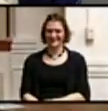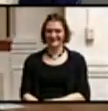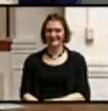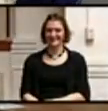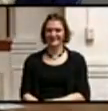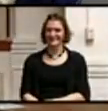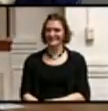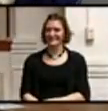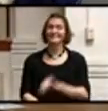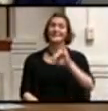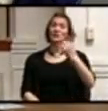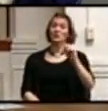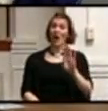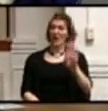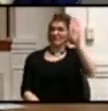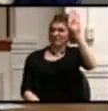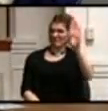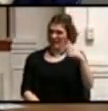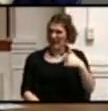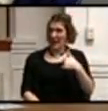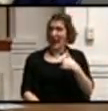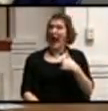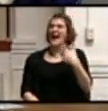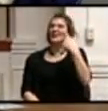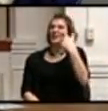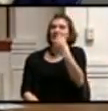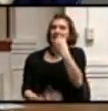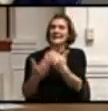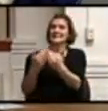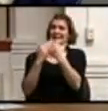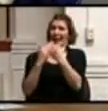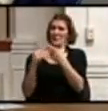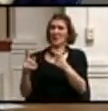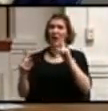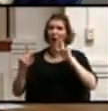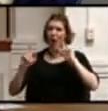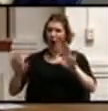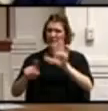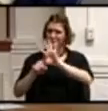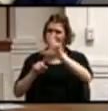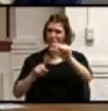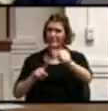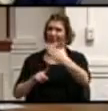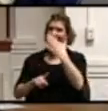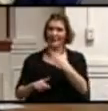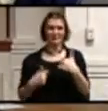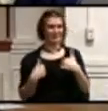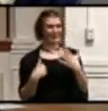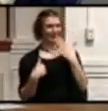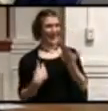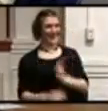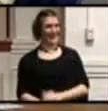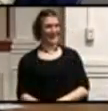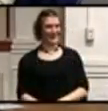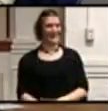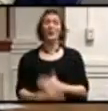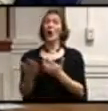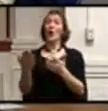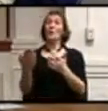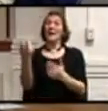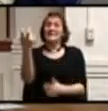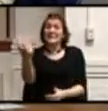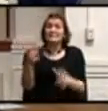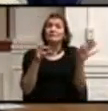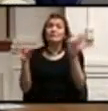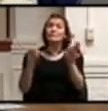home. And I'm going to speak first about it because I had a sandwich there today and it was fantastic. So you're welcome. So maybe you'd